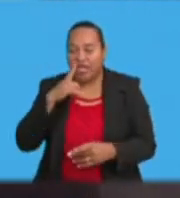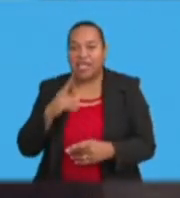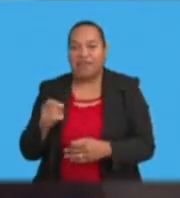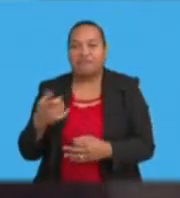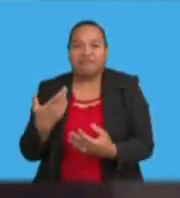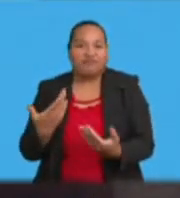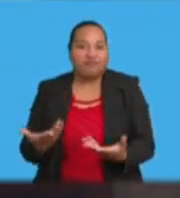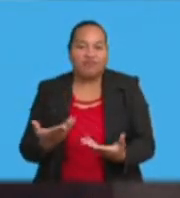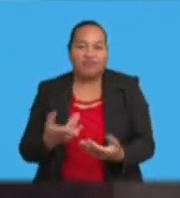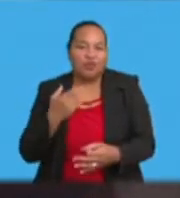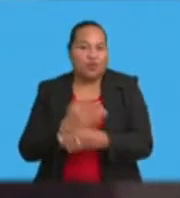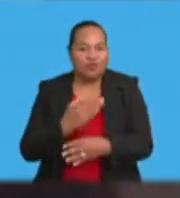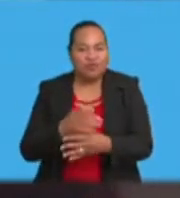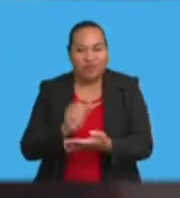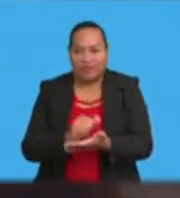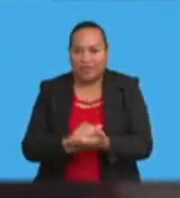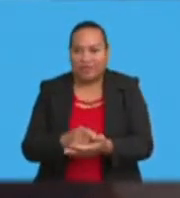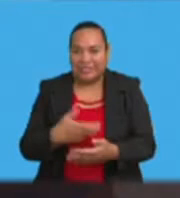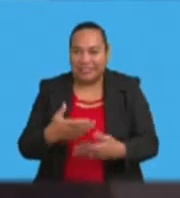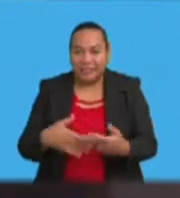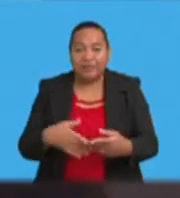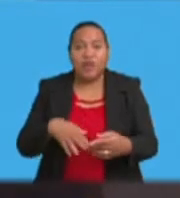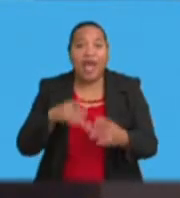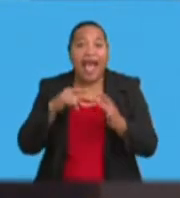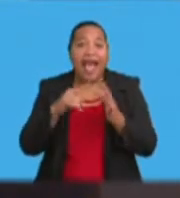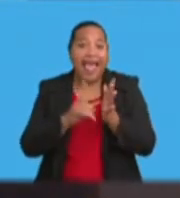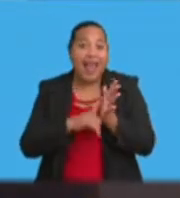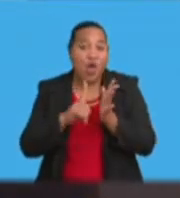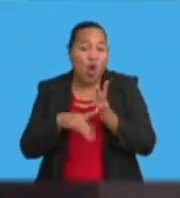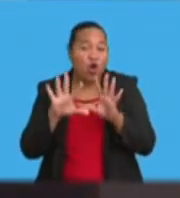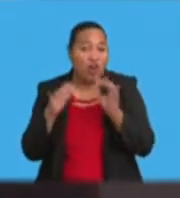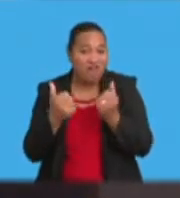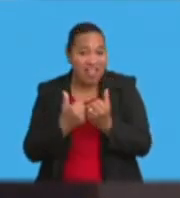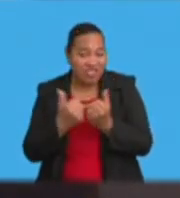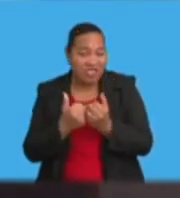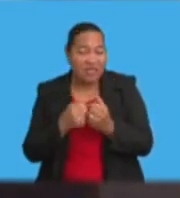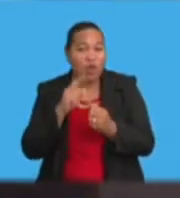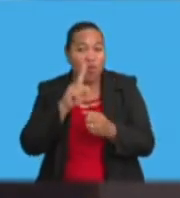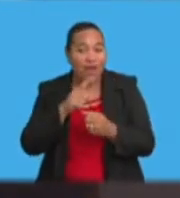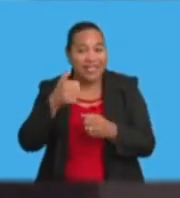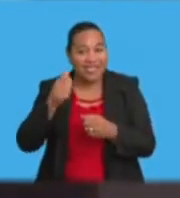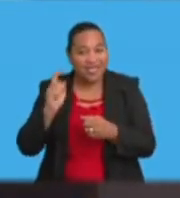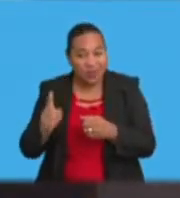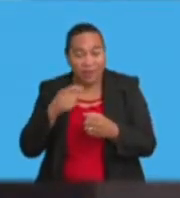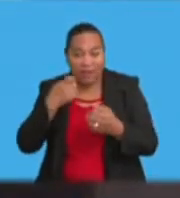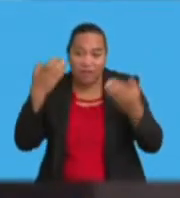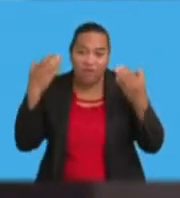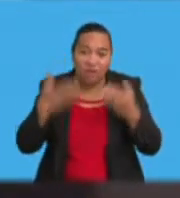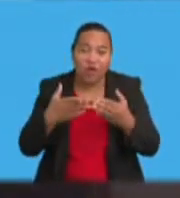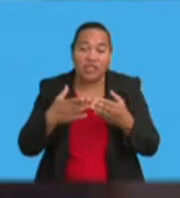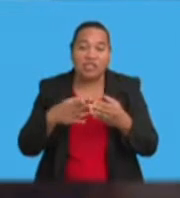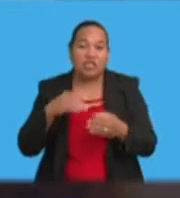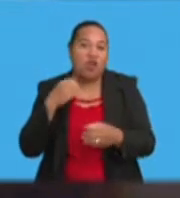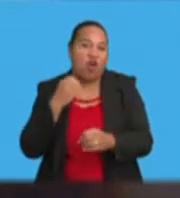important things that we're focusing now is that there is an ILO Convention 161, that focuses on occupational